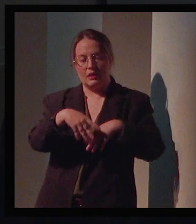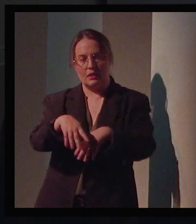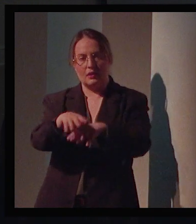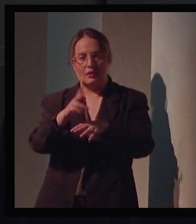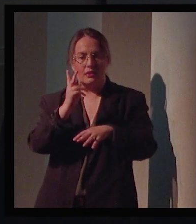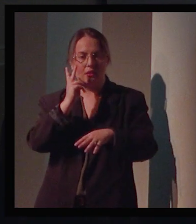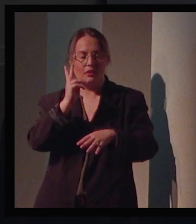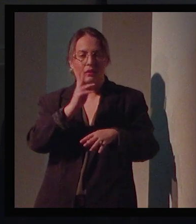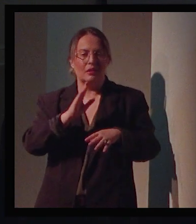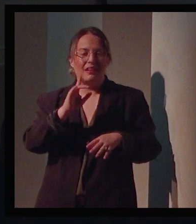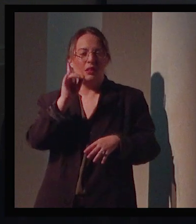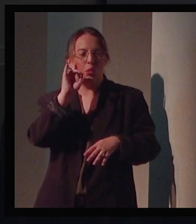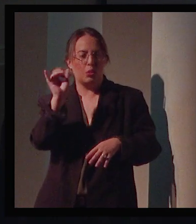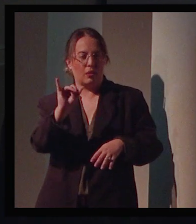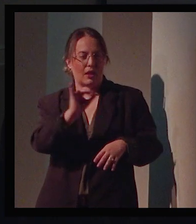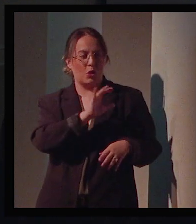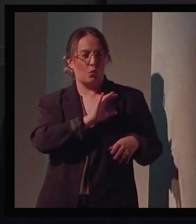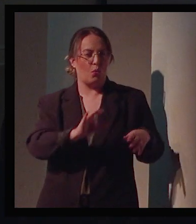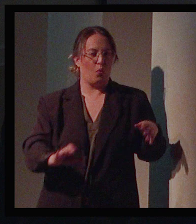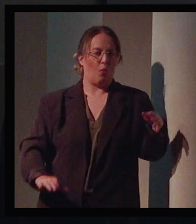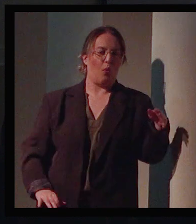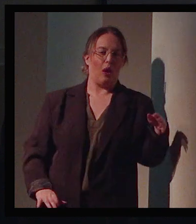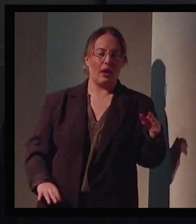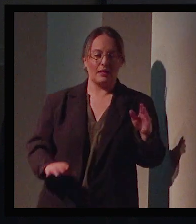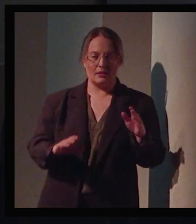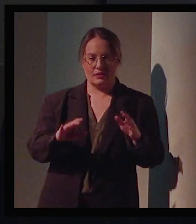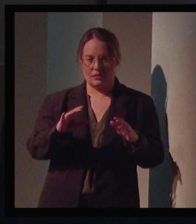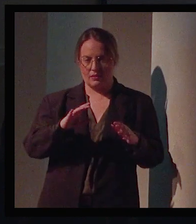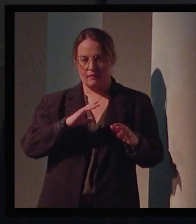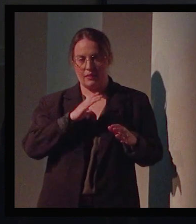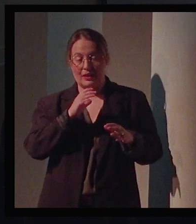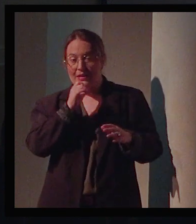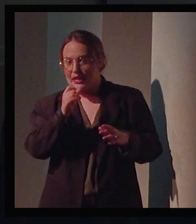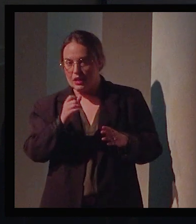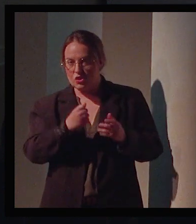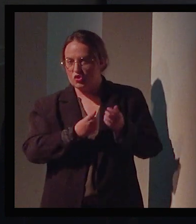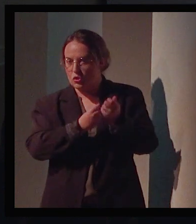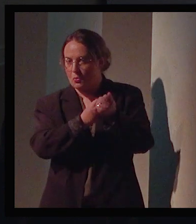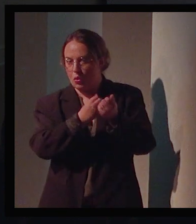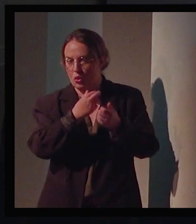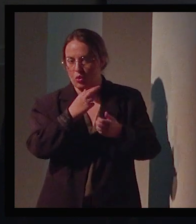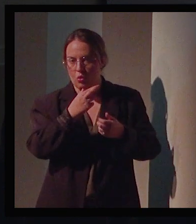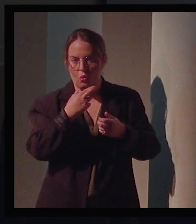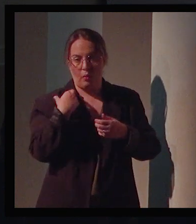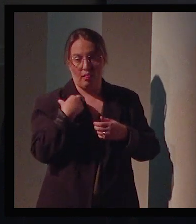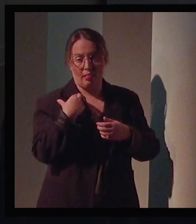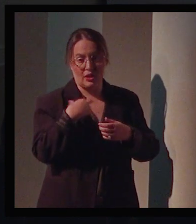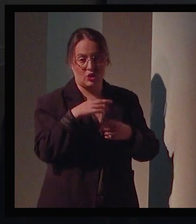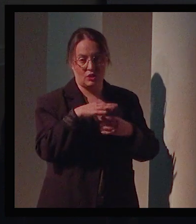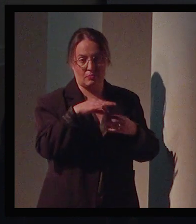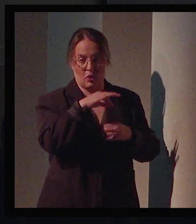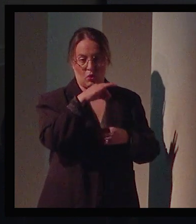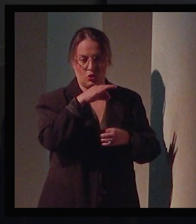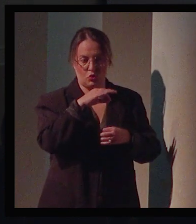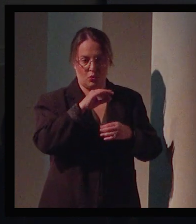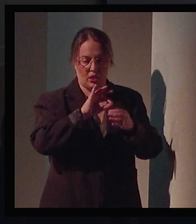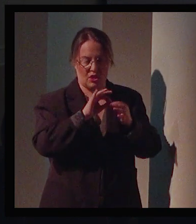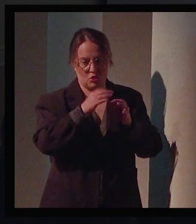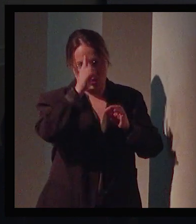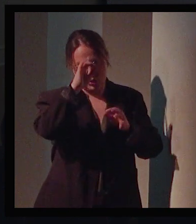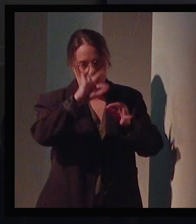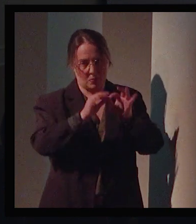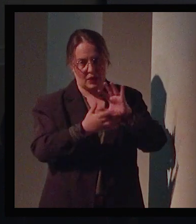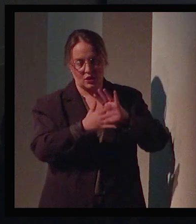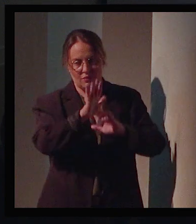figure. Millet did not support such overtly religious interpretations of his work, but his images were